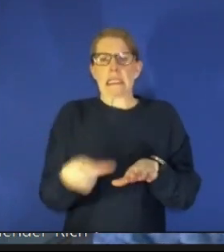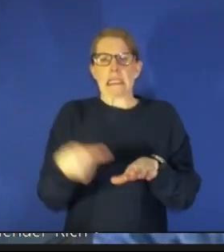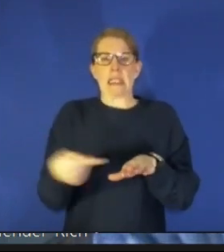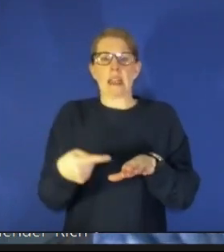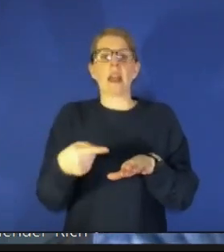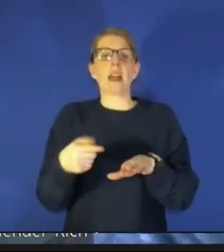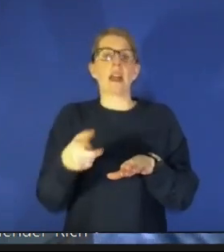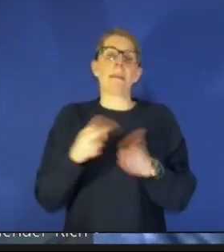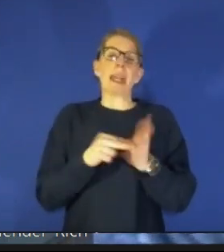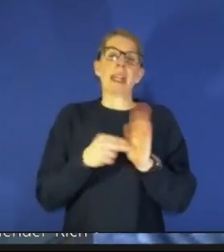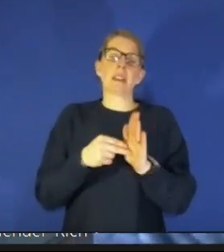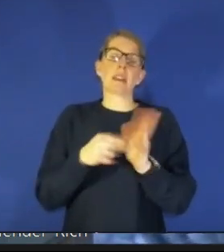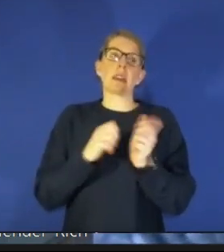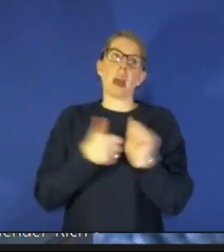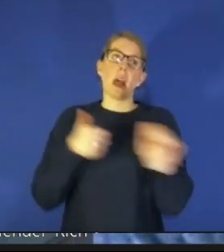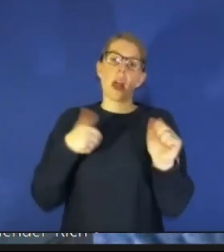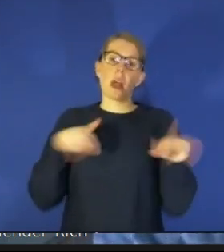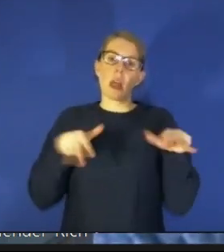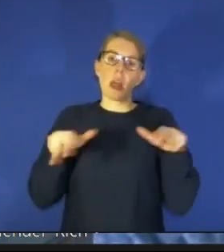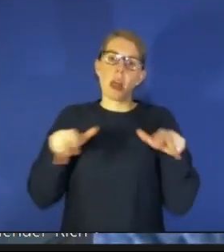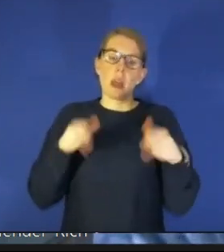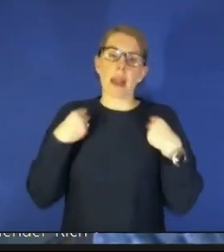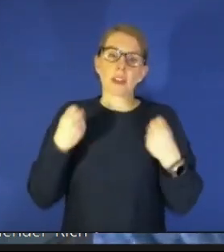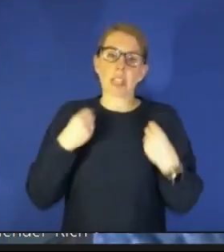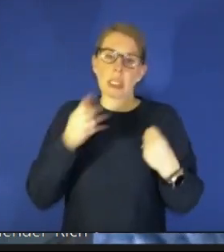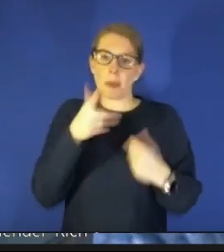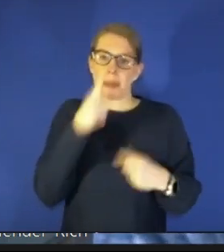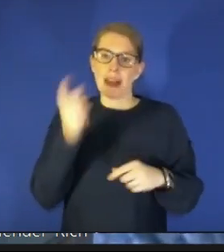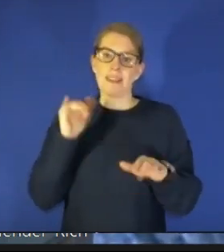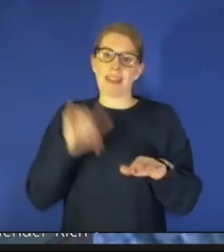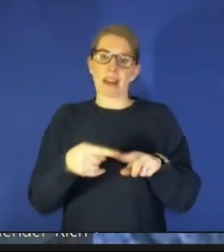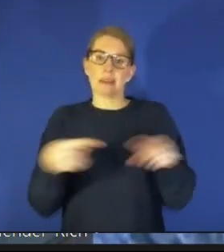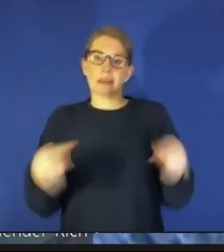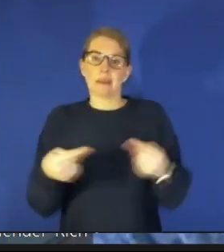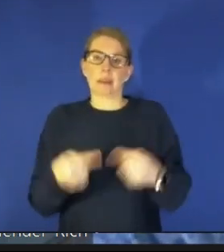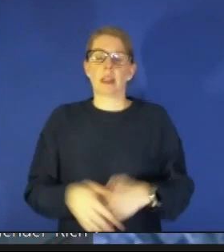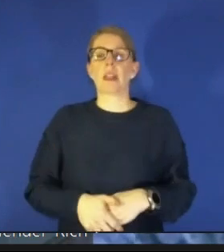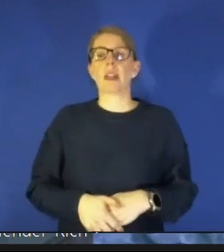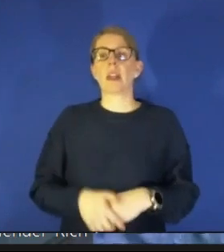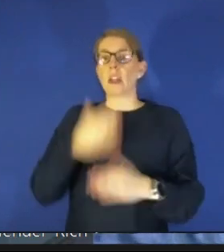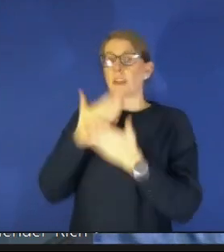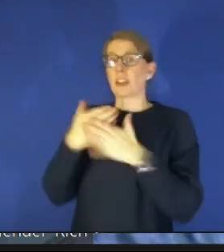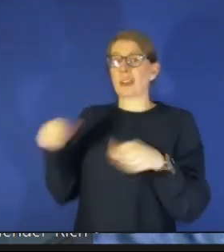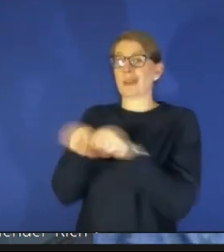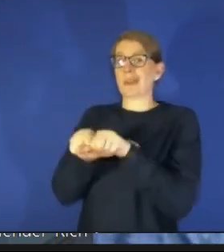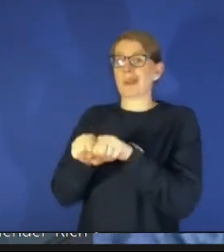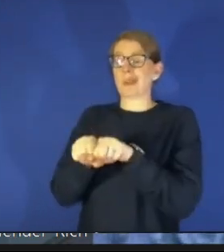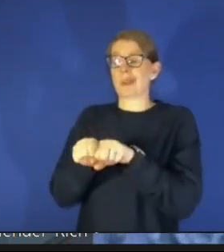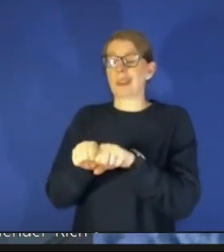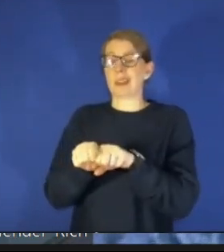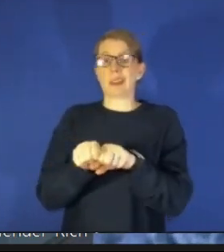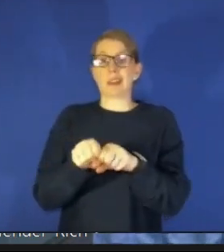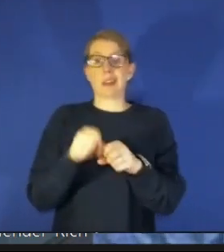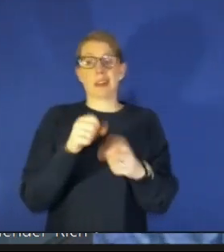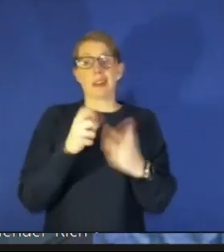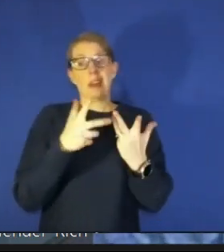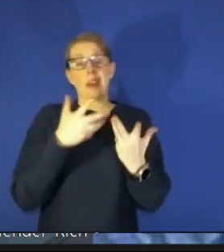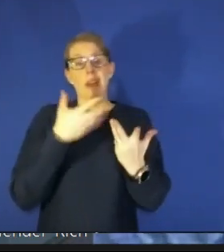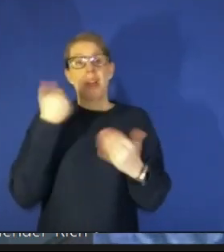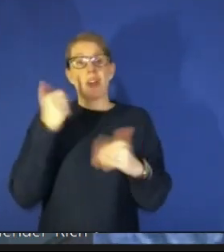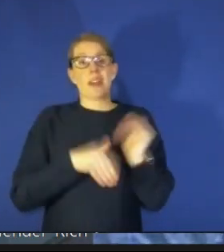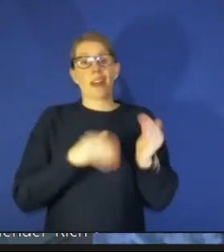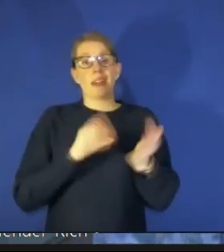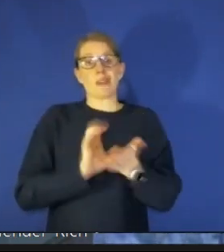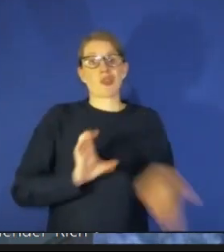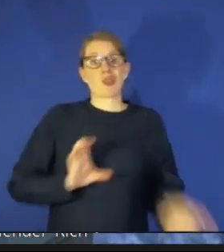back. So a good fitting pair of shoes is way more important than buying those fancy schmancy expensive shoes that